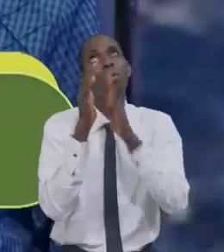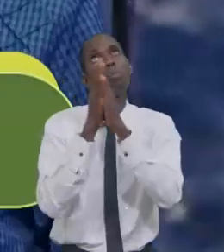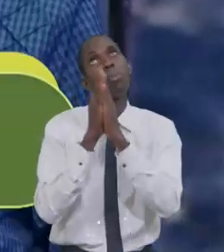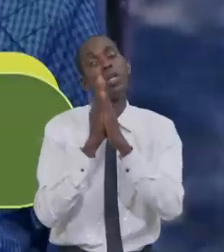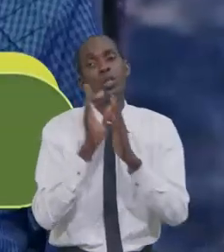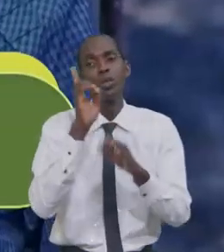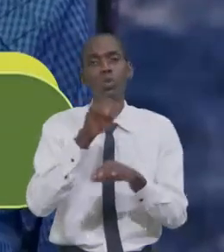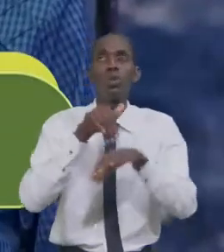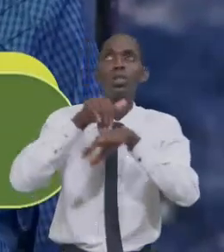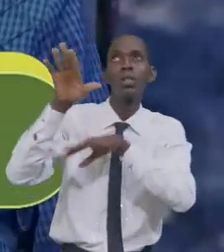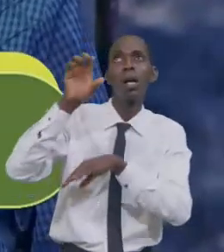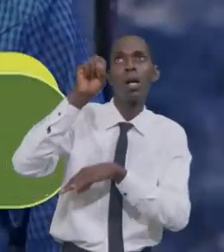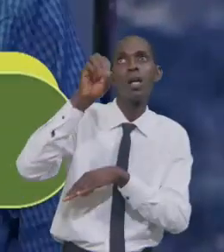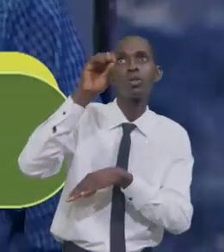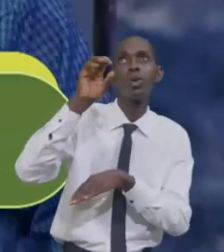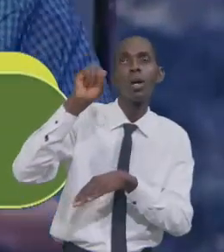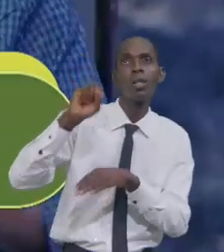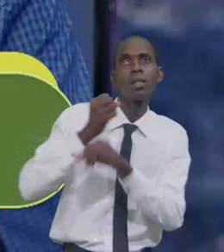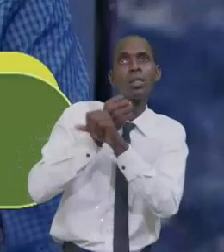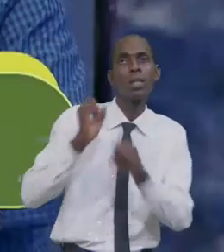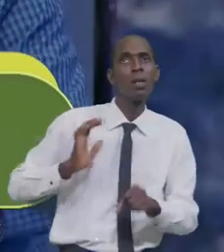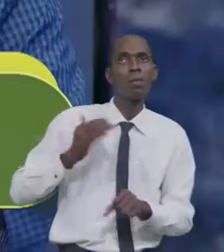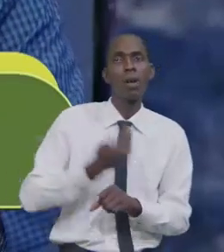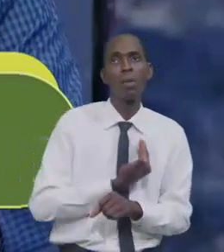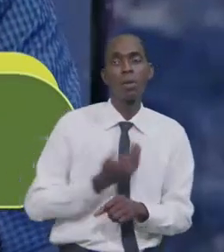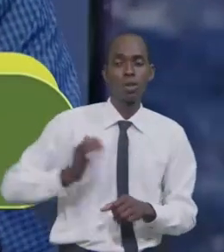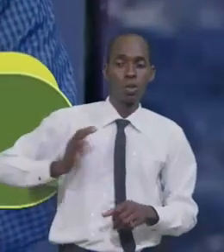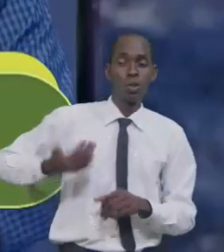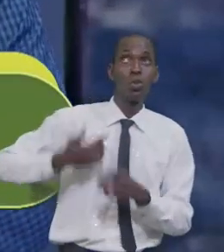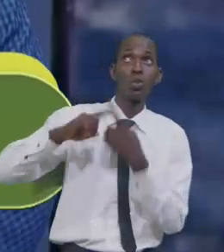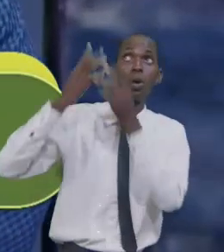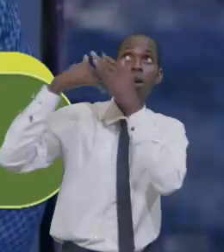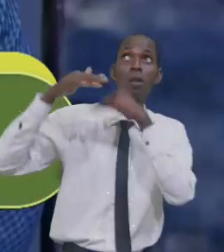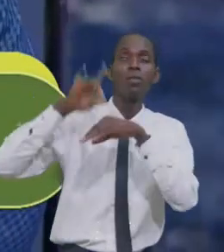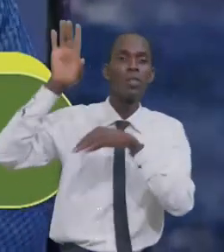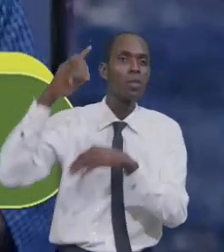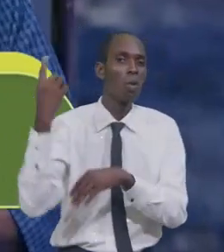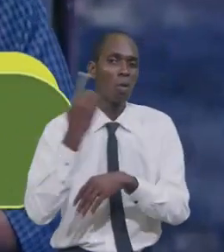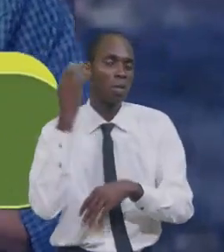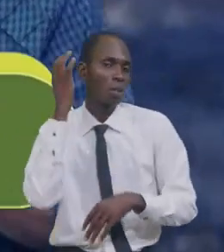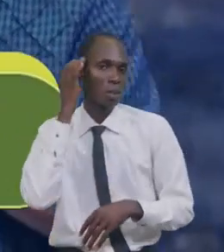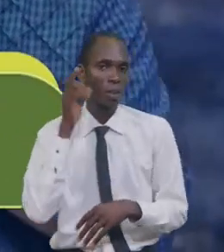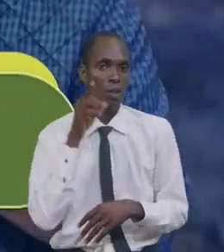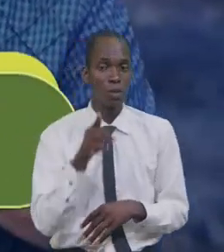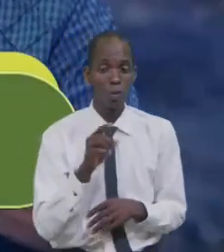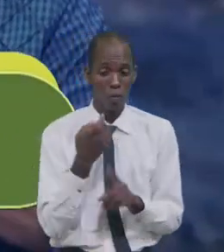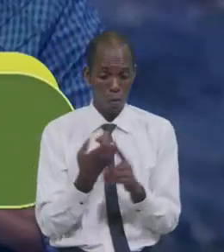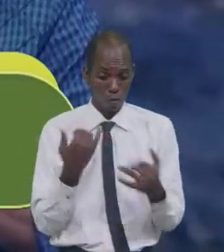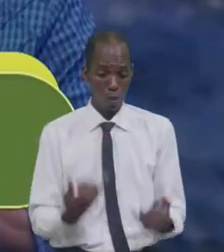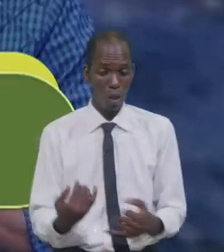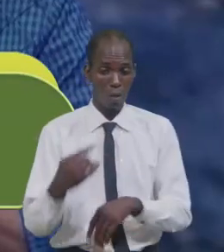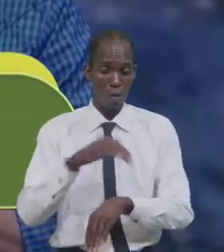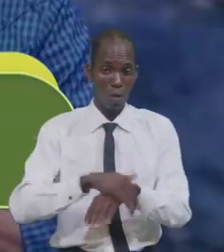an SOS to heaven. He says, I'm always here for you. From this day, he will hear